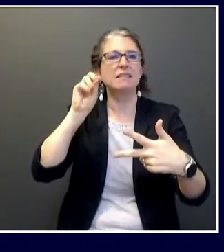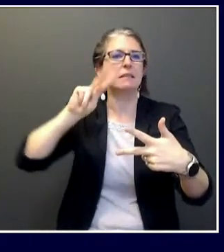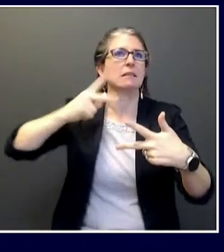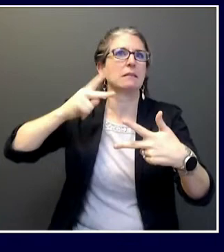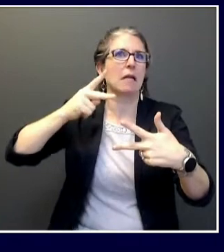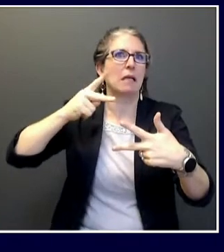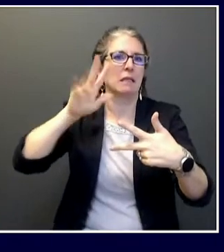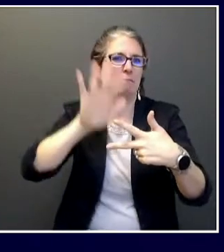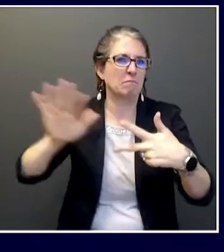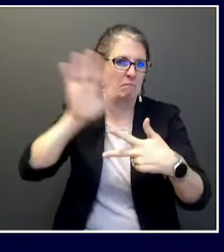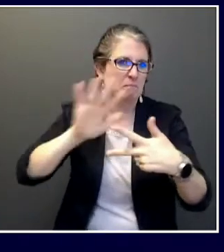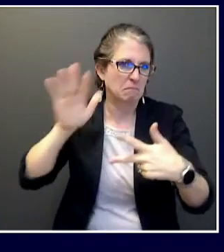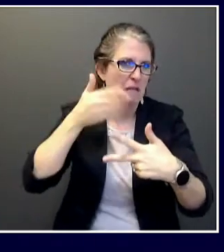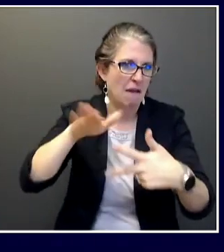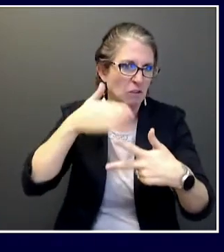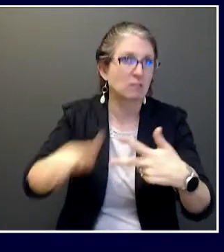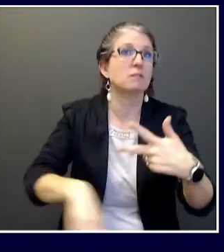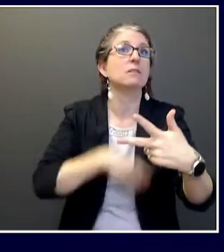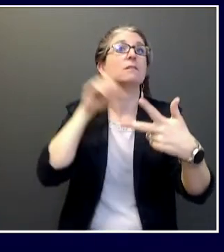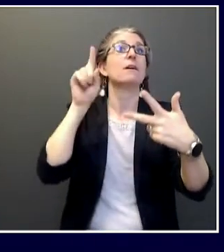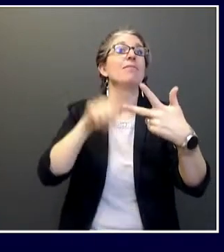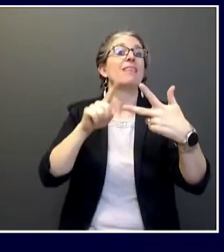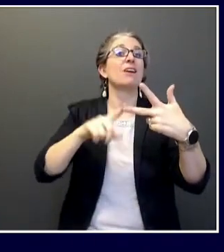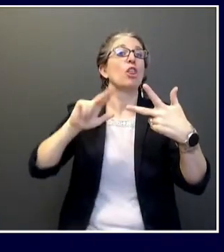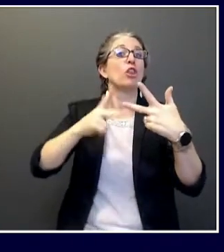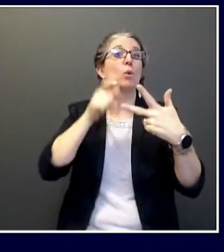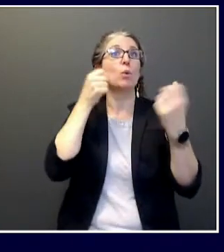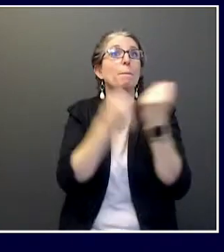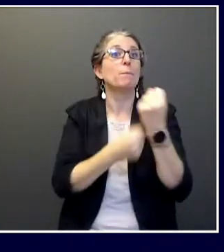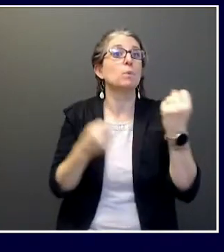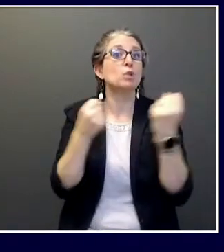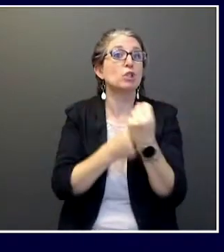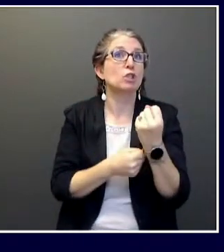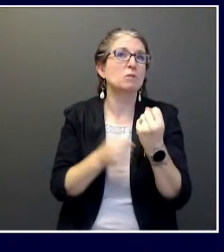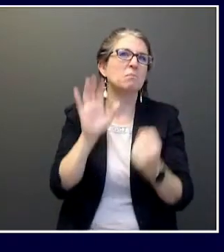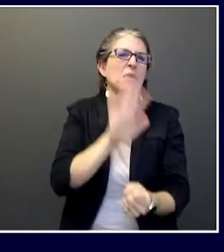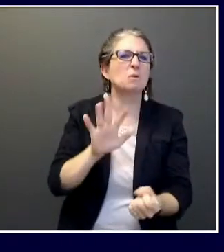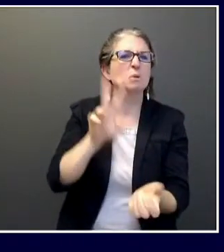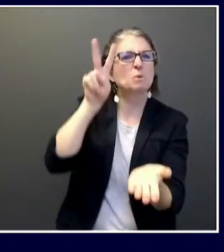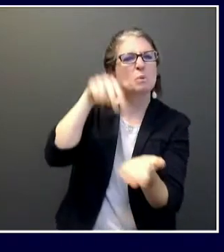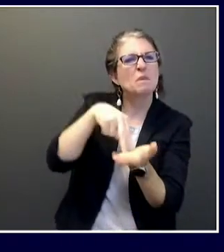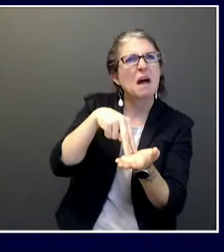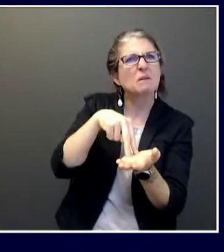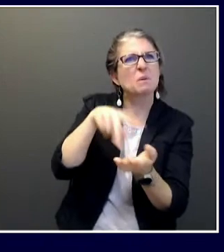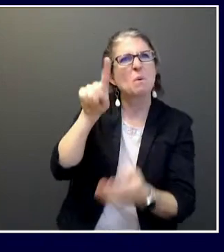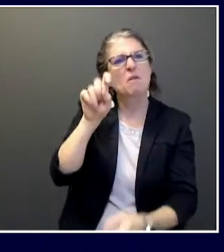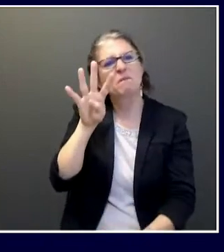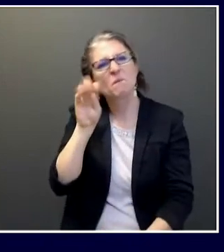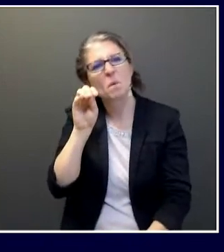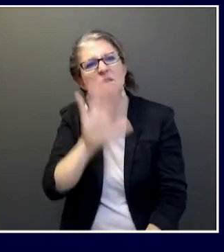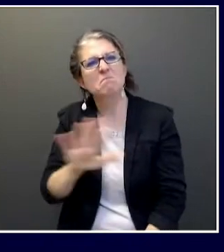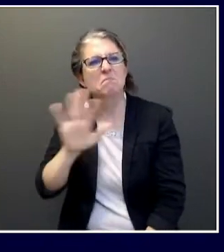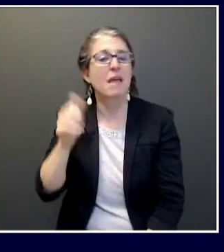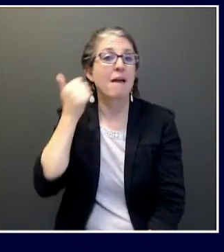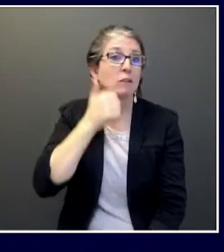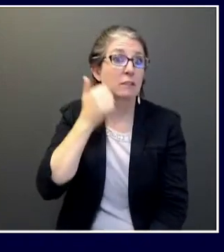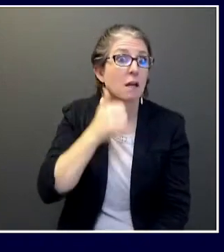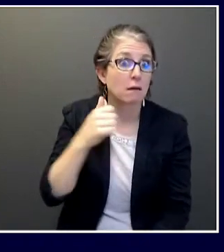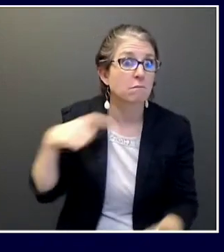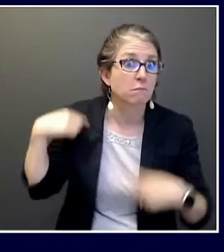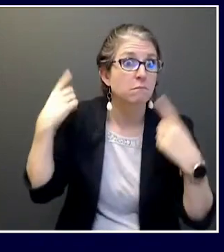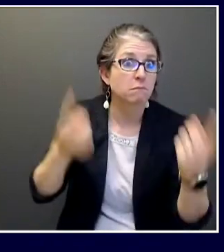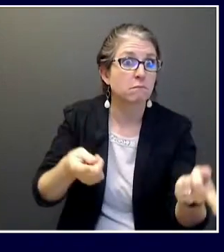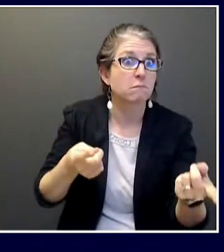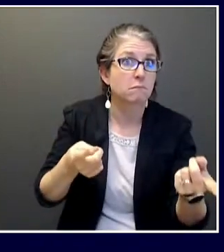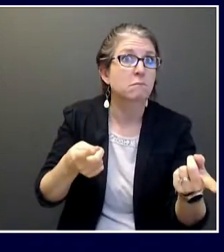day. And we're doing about 2,140 booster shots every single day. To put that in perspective,